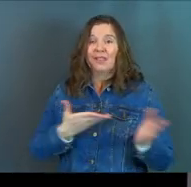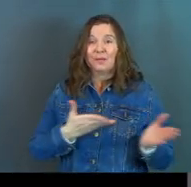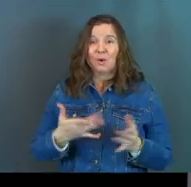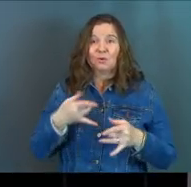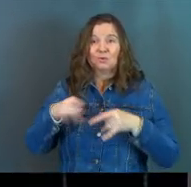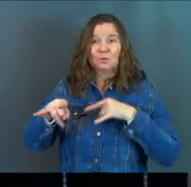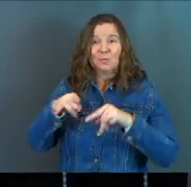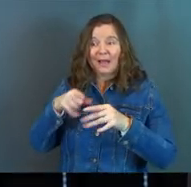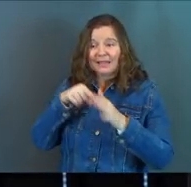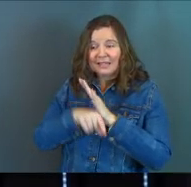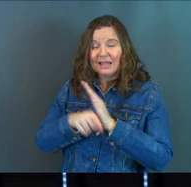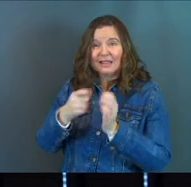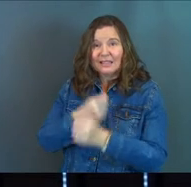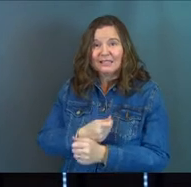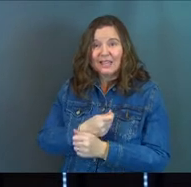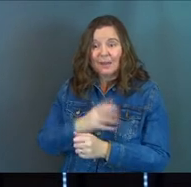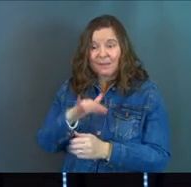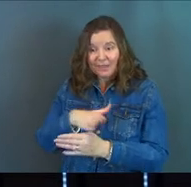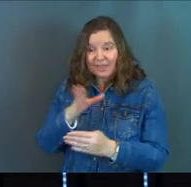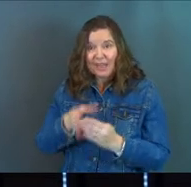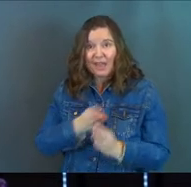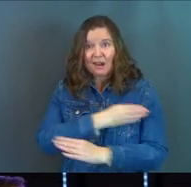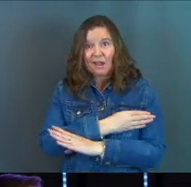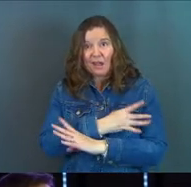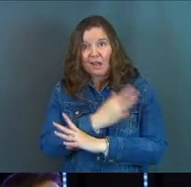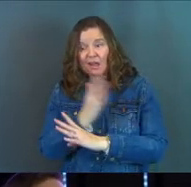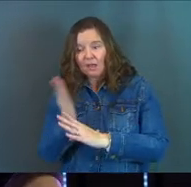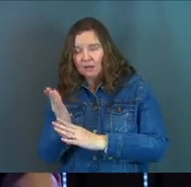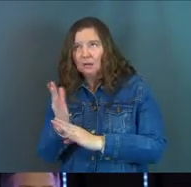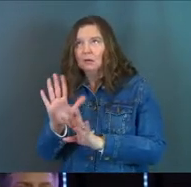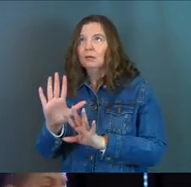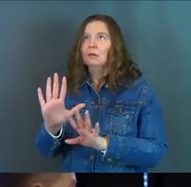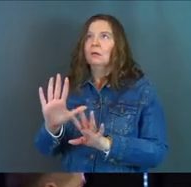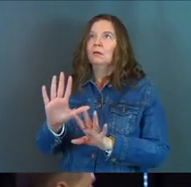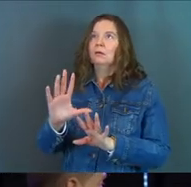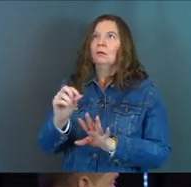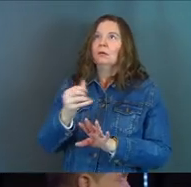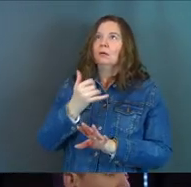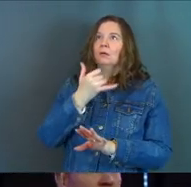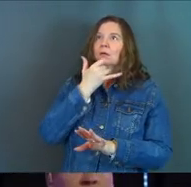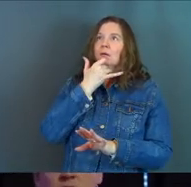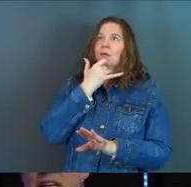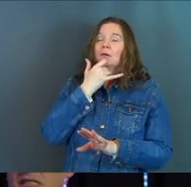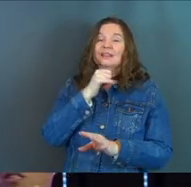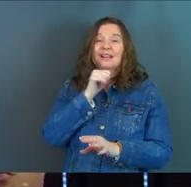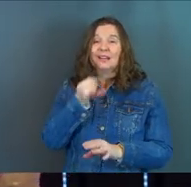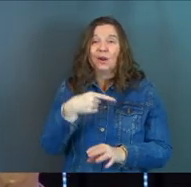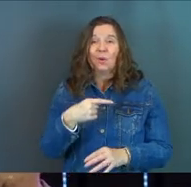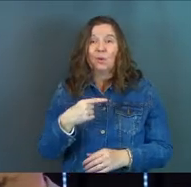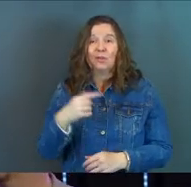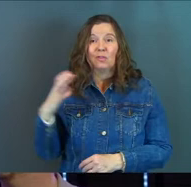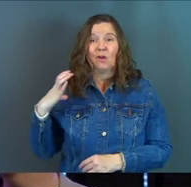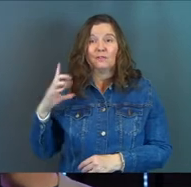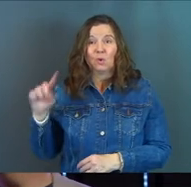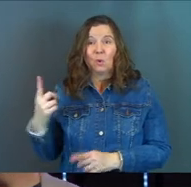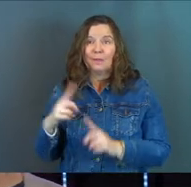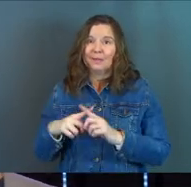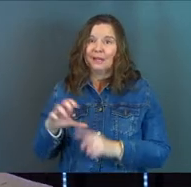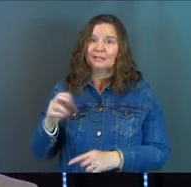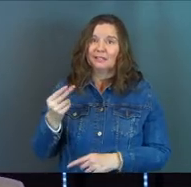mock him and to kill this slave. And by the end of the day, they're saying, truly, and that's not just Roman officer, that's the centurion.